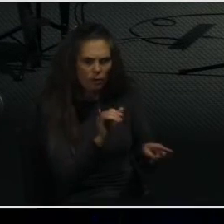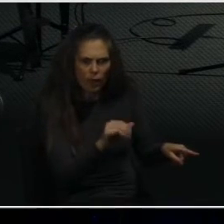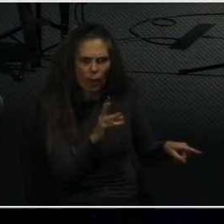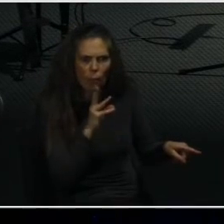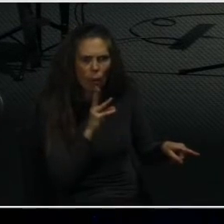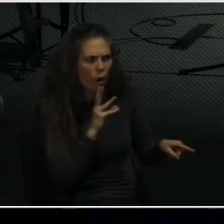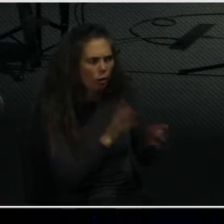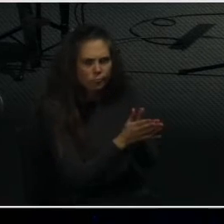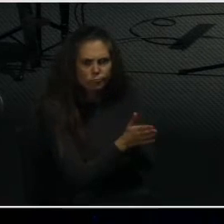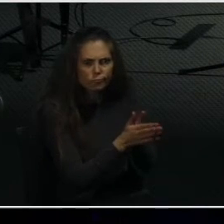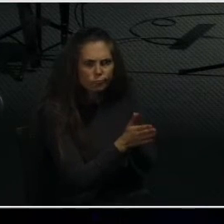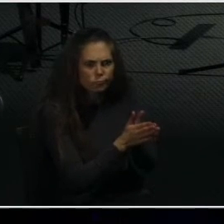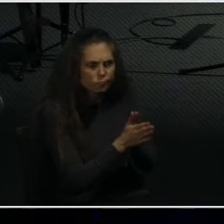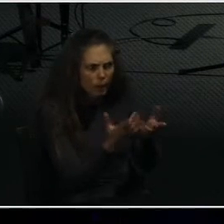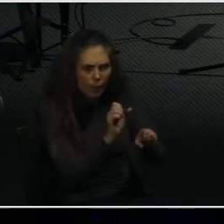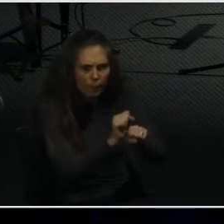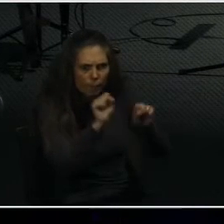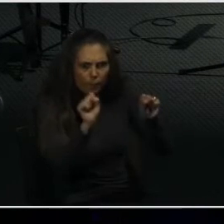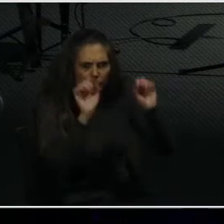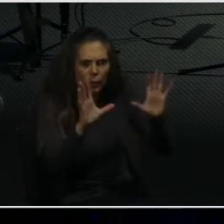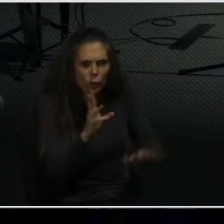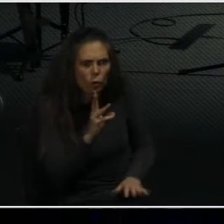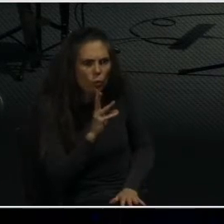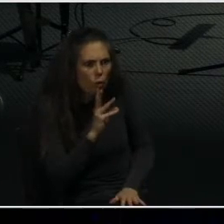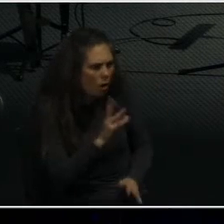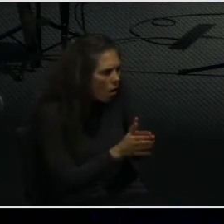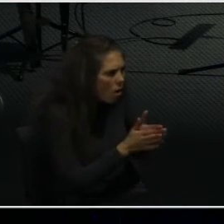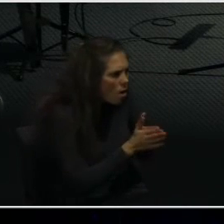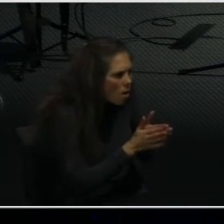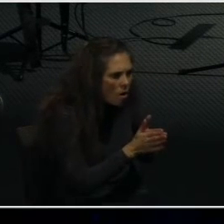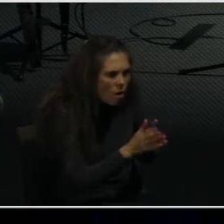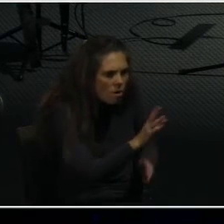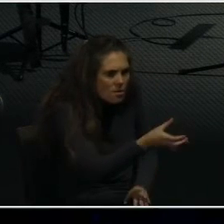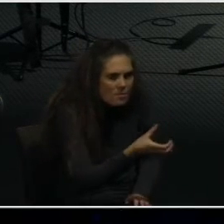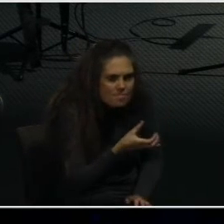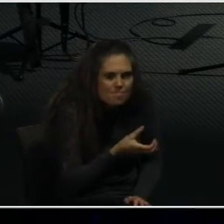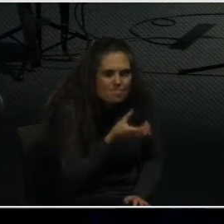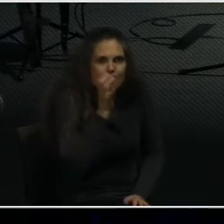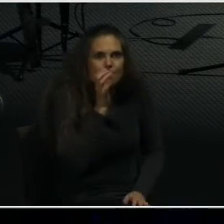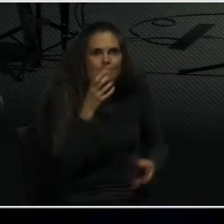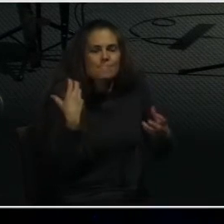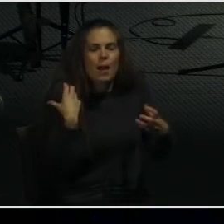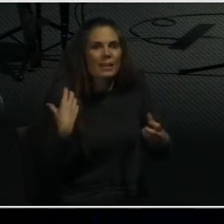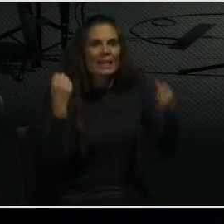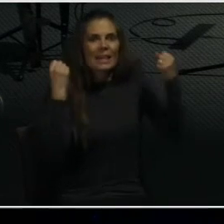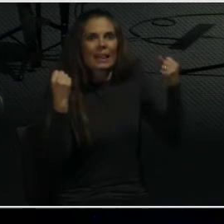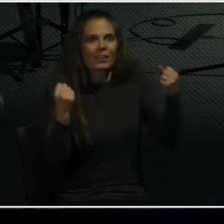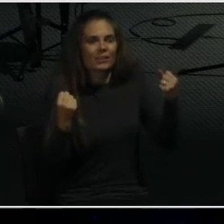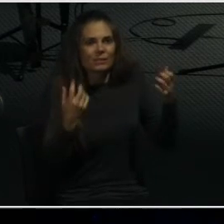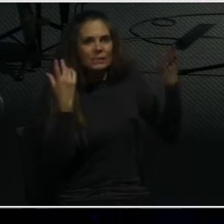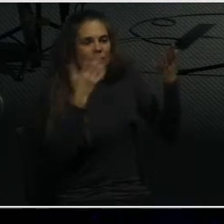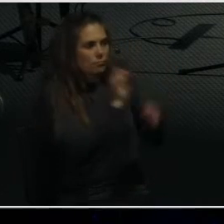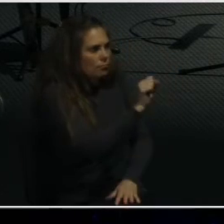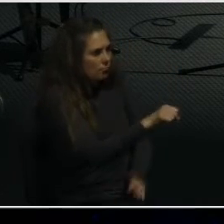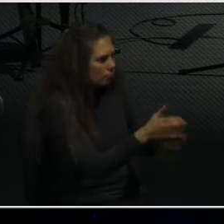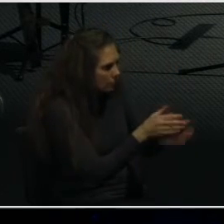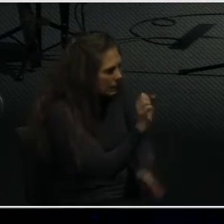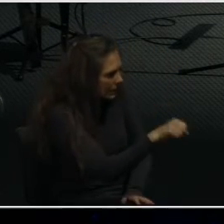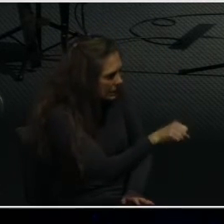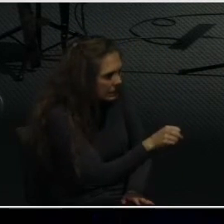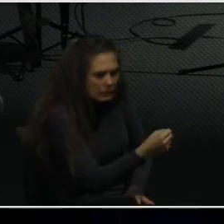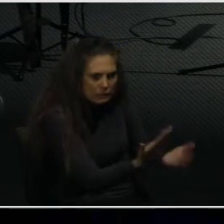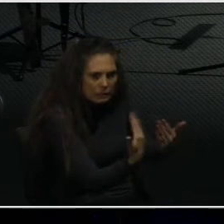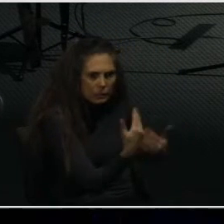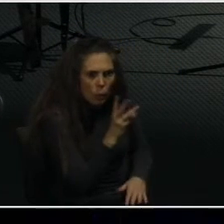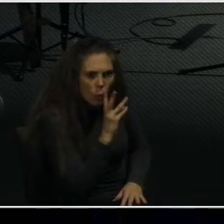It must be some sort of miraculous water, that if I drink it, I'm gonna be healed or something. So yes, I want that water."